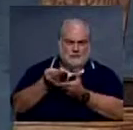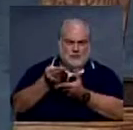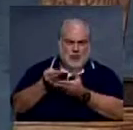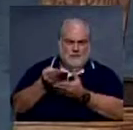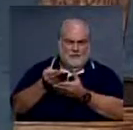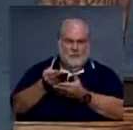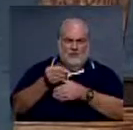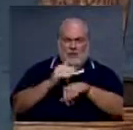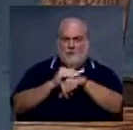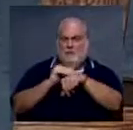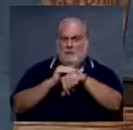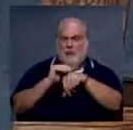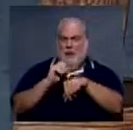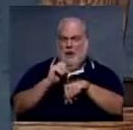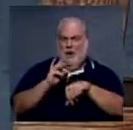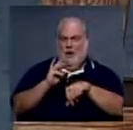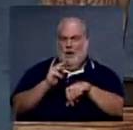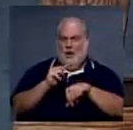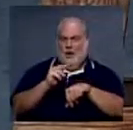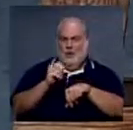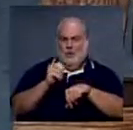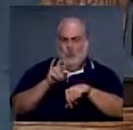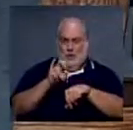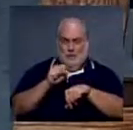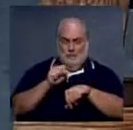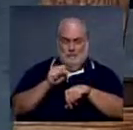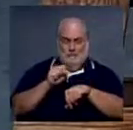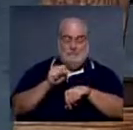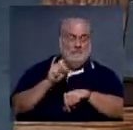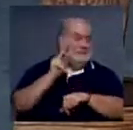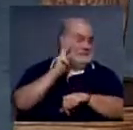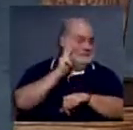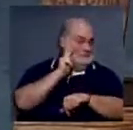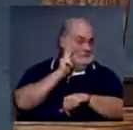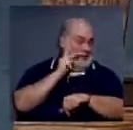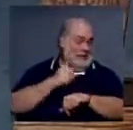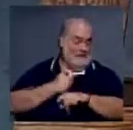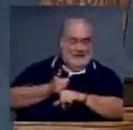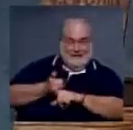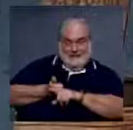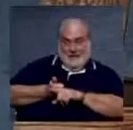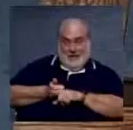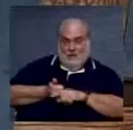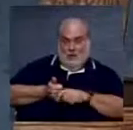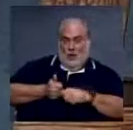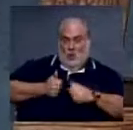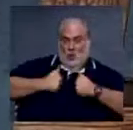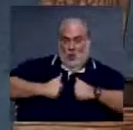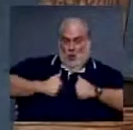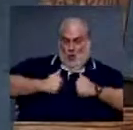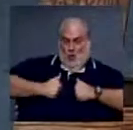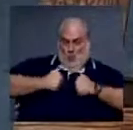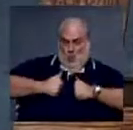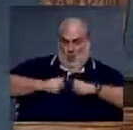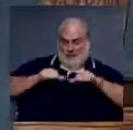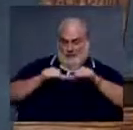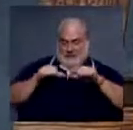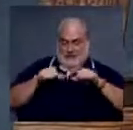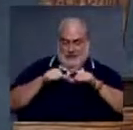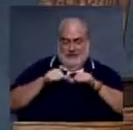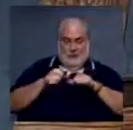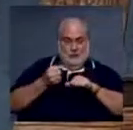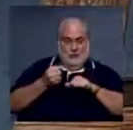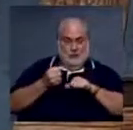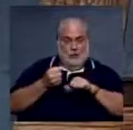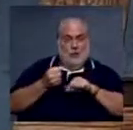community. Looking at the diagram that you have there, you're going to see that we also have self-washing stations. So if you're a pet owner, you could